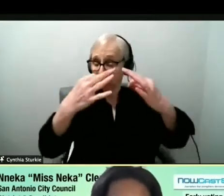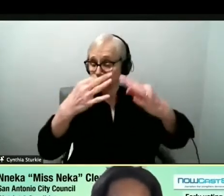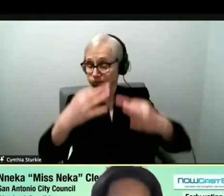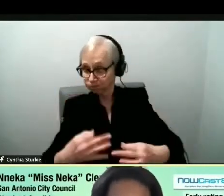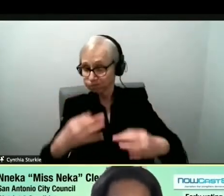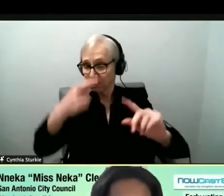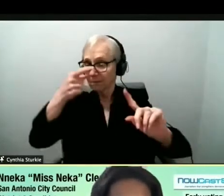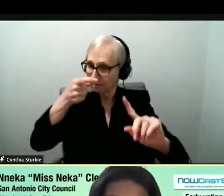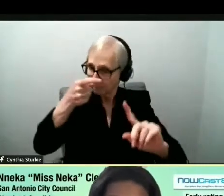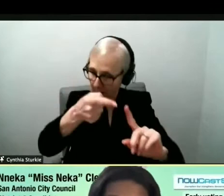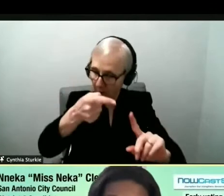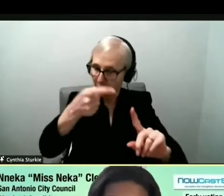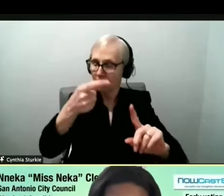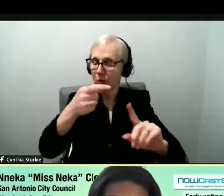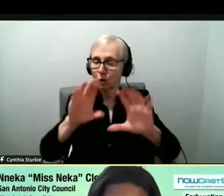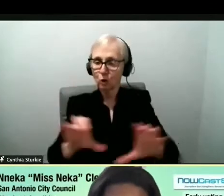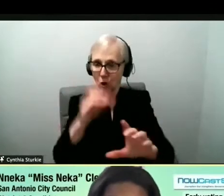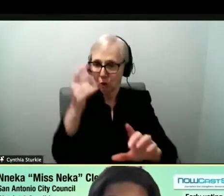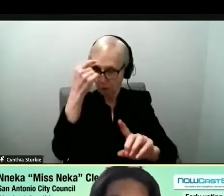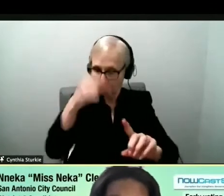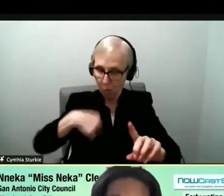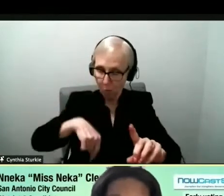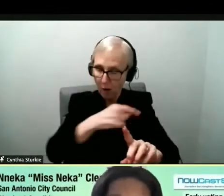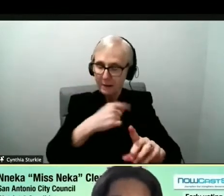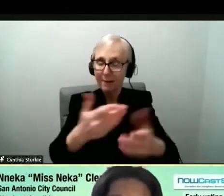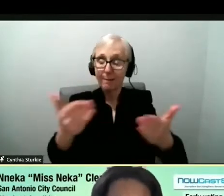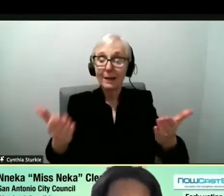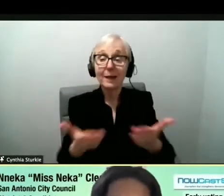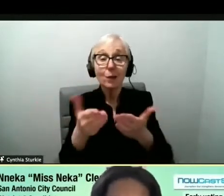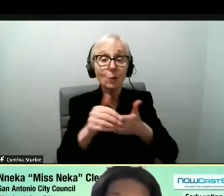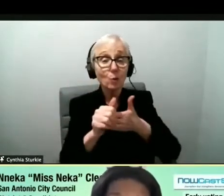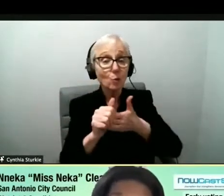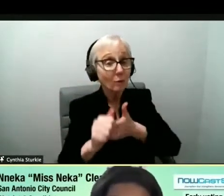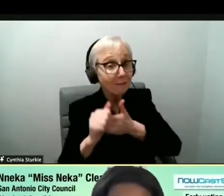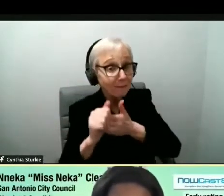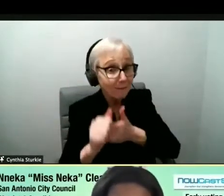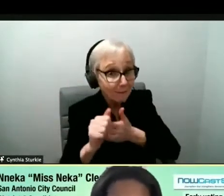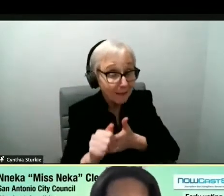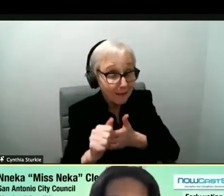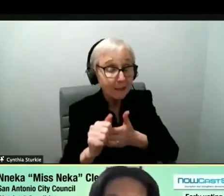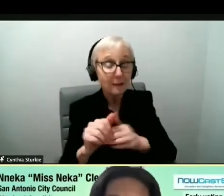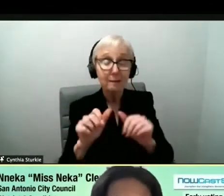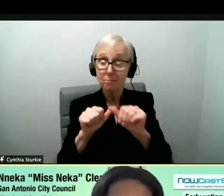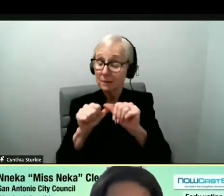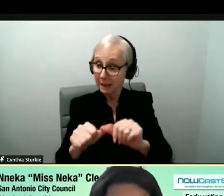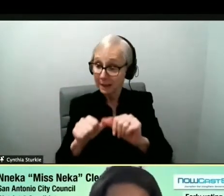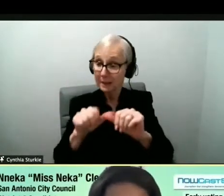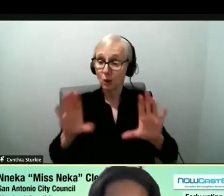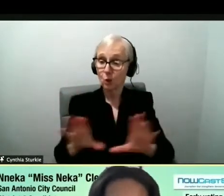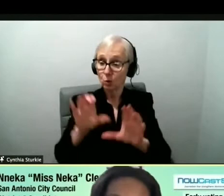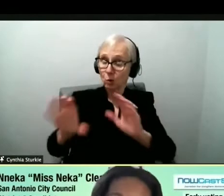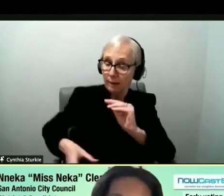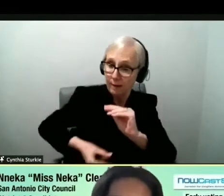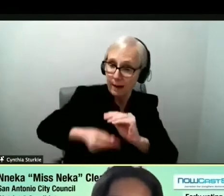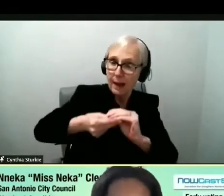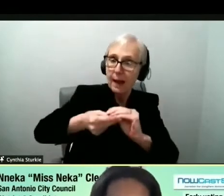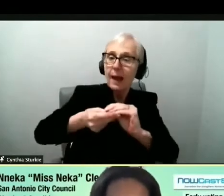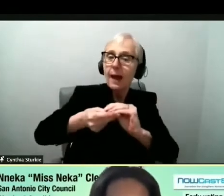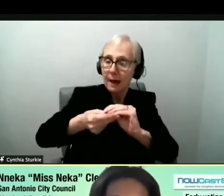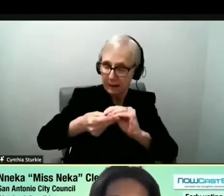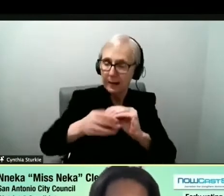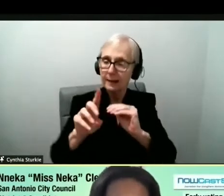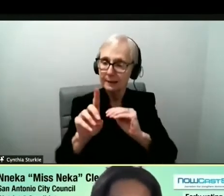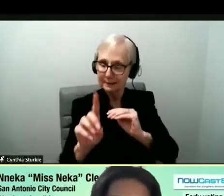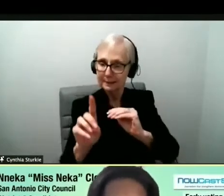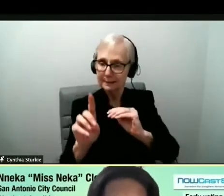to do for us. And I'm here to lead the way. I'm here to do the things that I've been doing and add to that to continue to do the